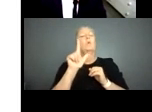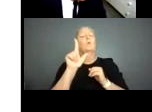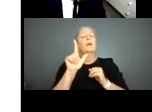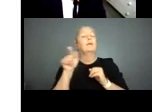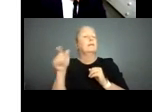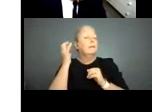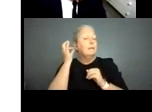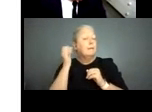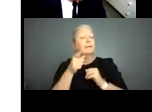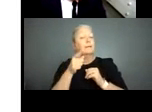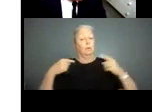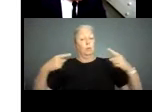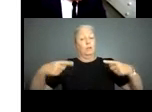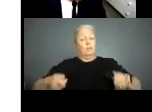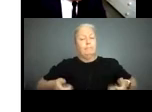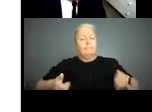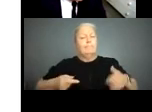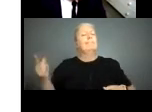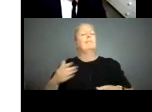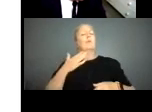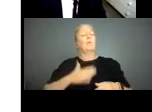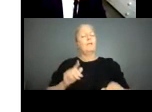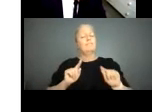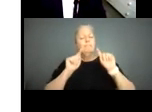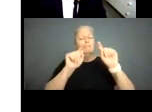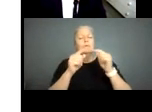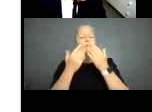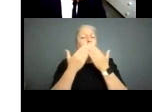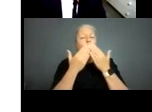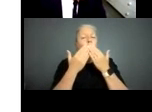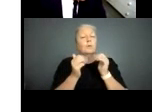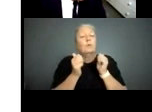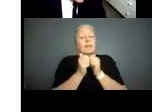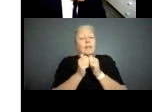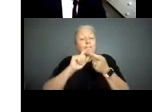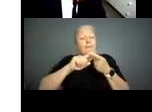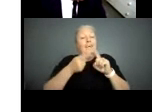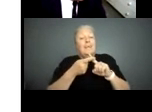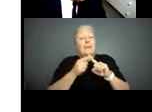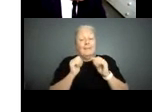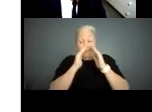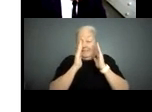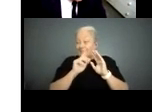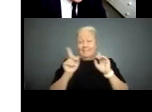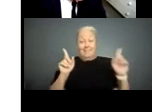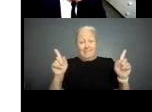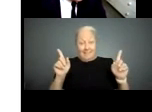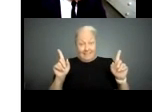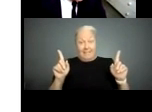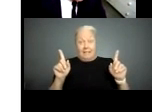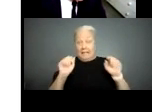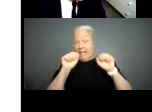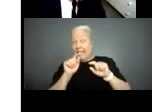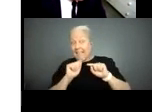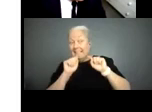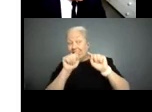wheelchair. She wants to attend her local school with friends from home. She can, with their help, get to school. The school has no